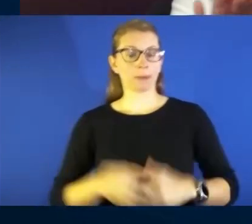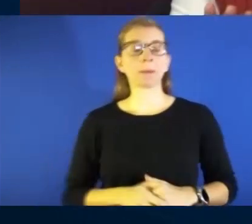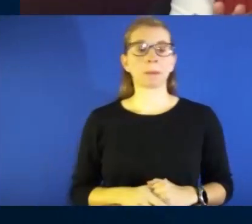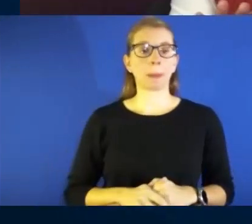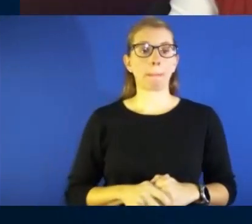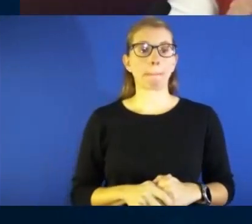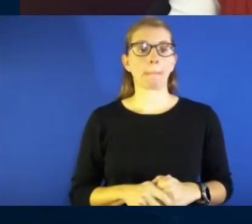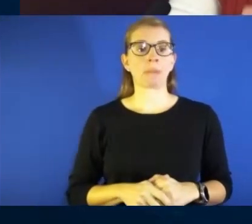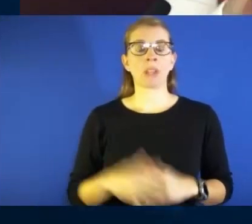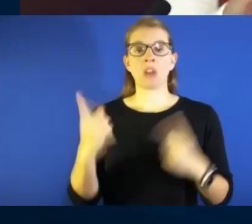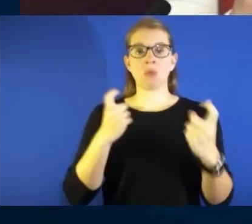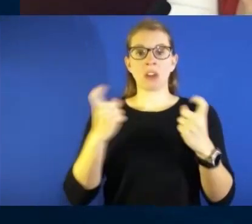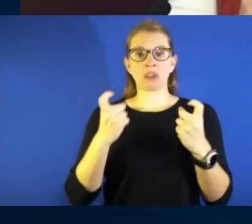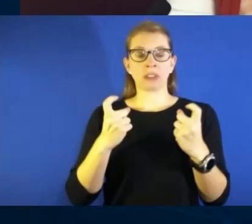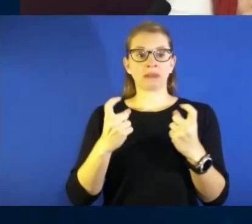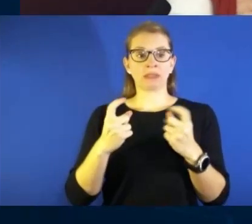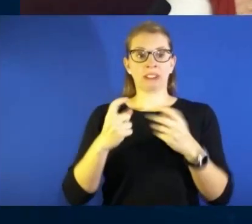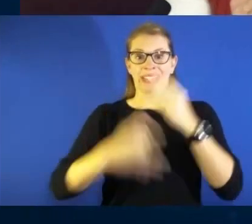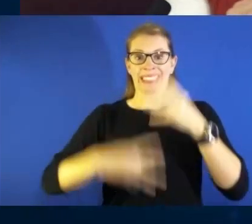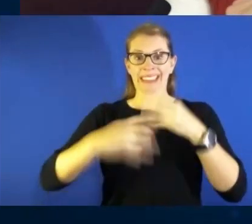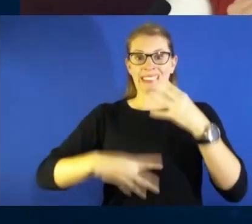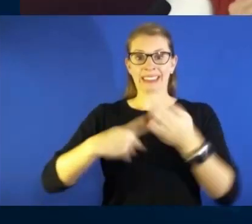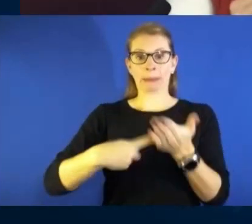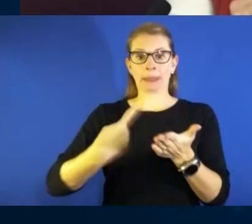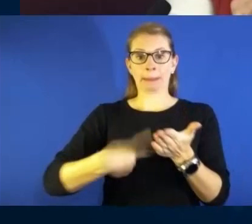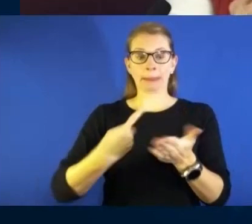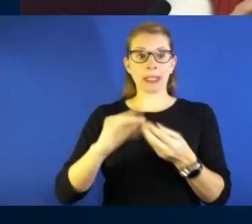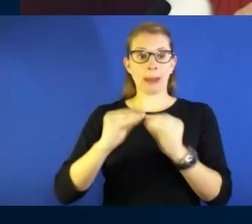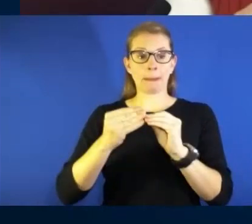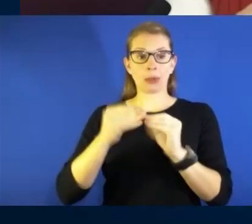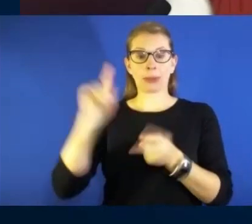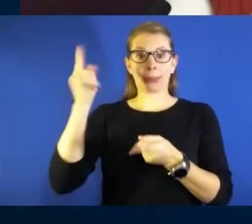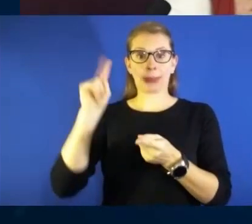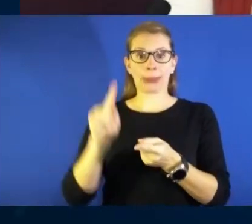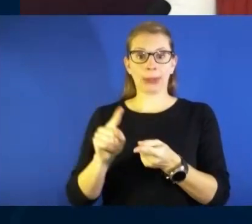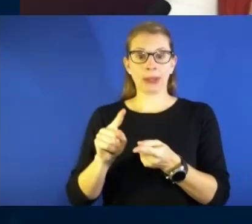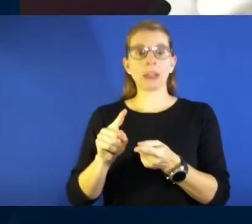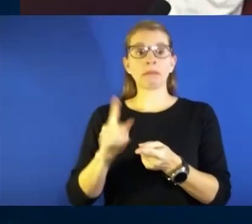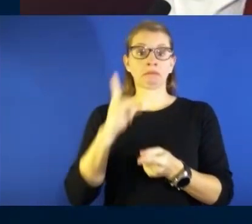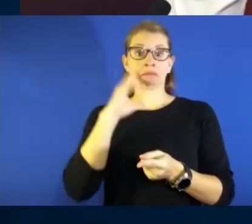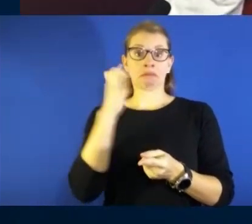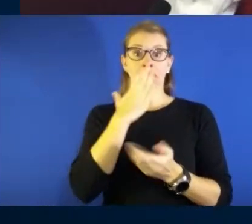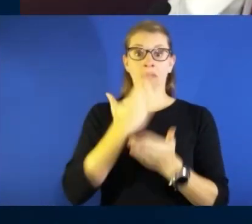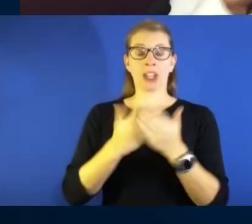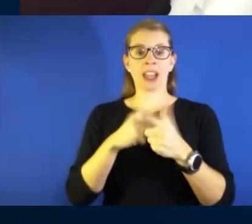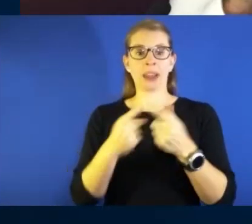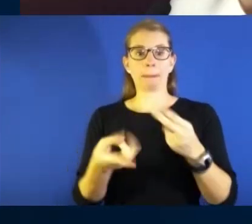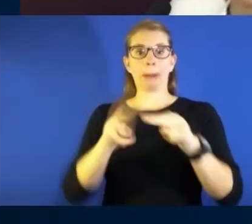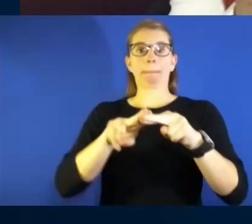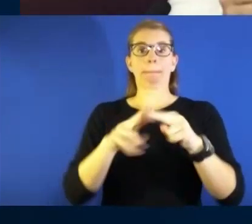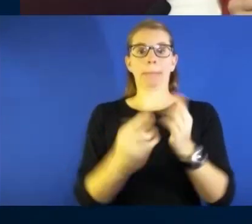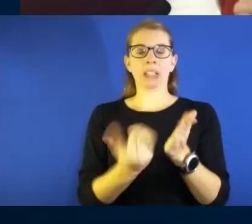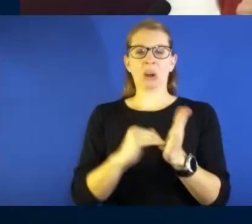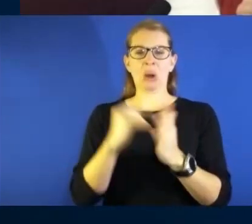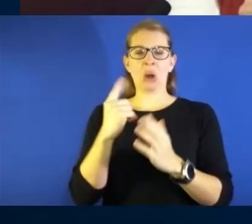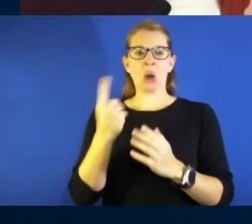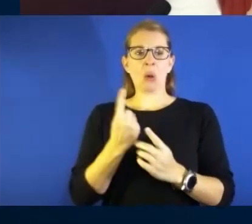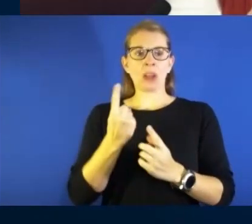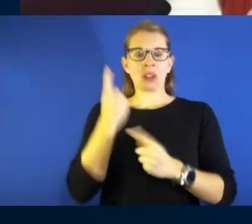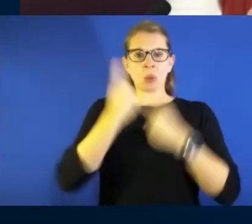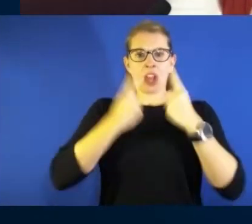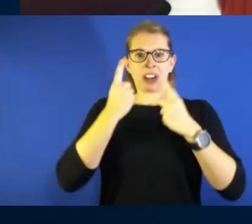question on our feed sometimes. These when the numbers go down and that looks good, and then they pop back up again. They're always wondering if that's just kind of this